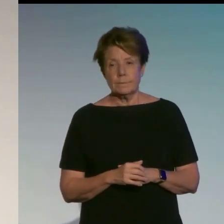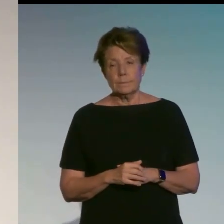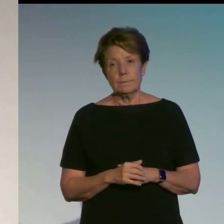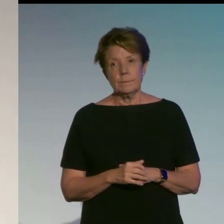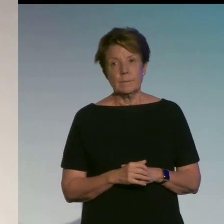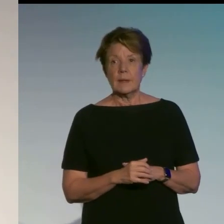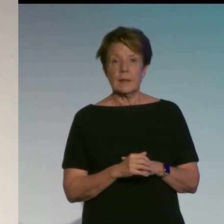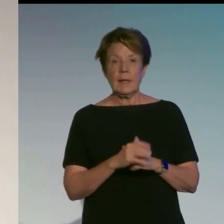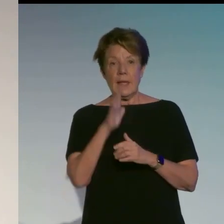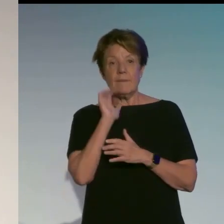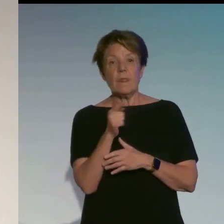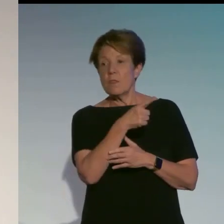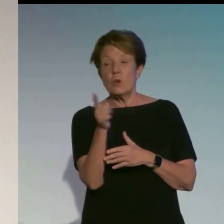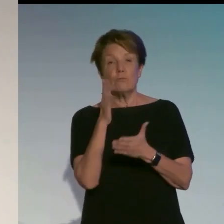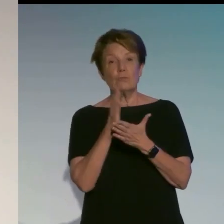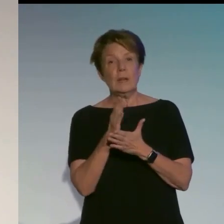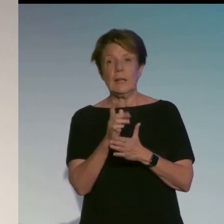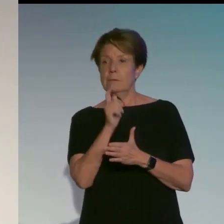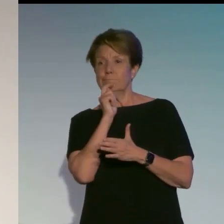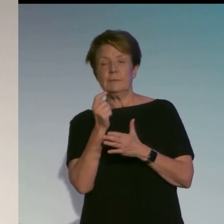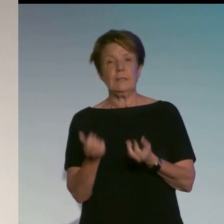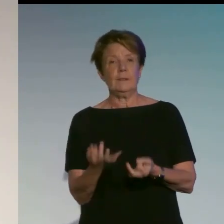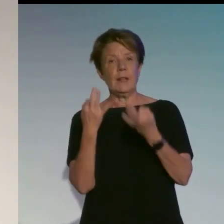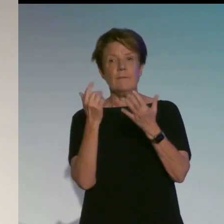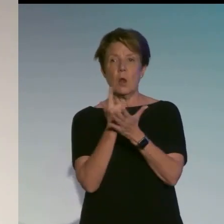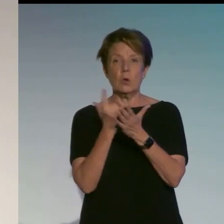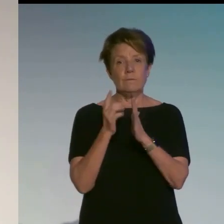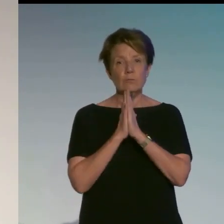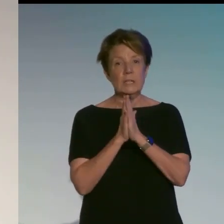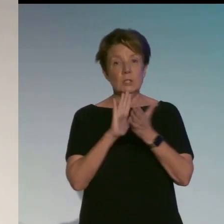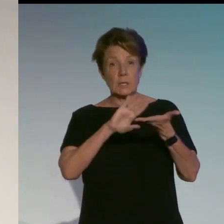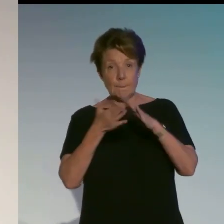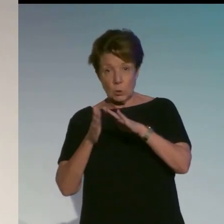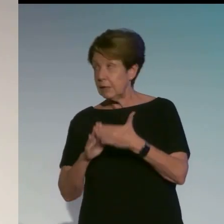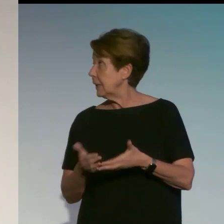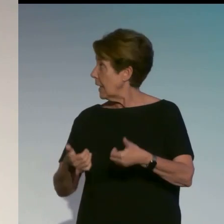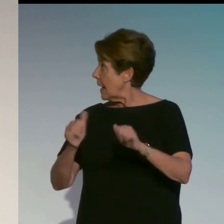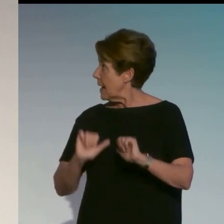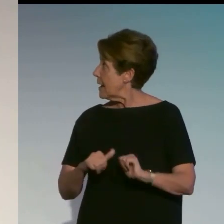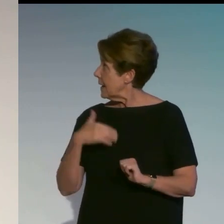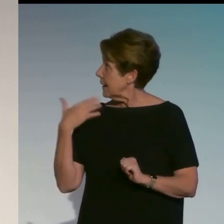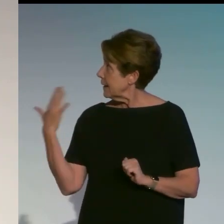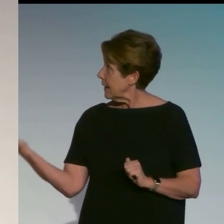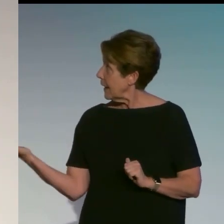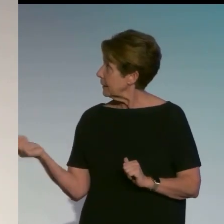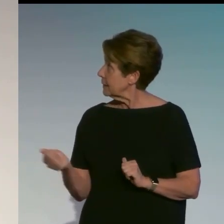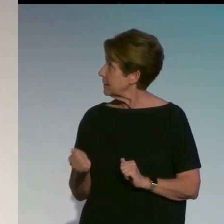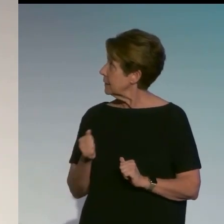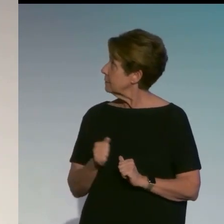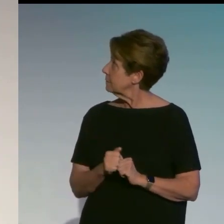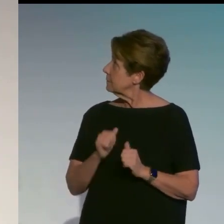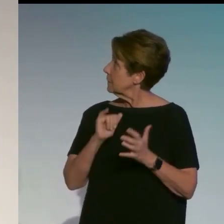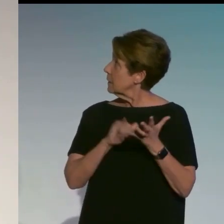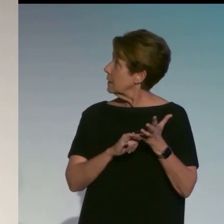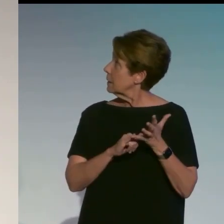religious community. Our next speaker, Andre Afamasaga, have I pronounced that right? Yes, is Samoan. Thank you,